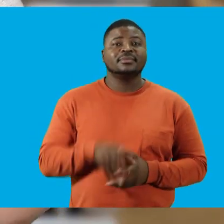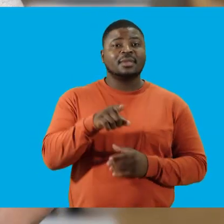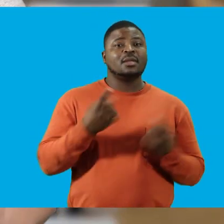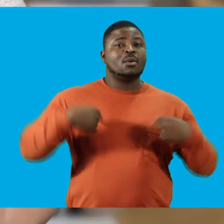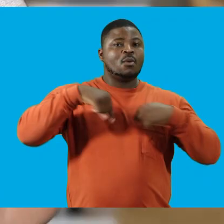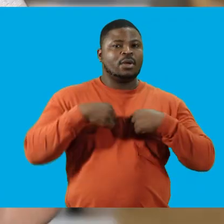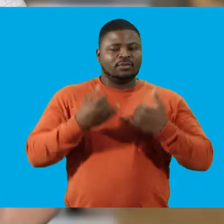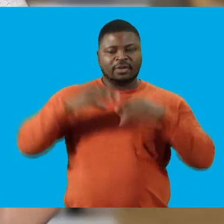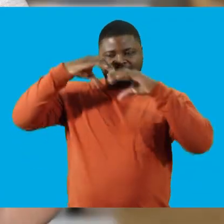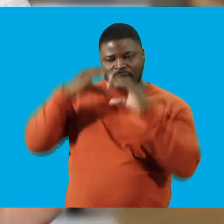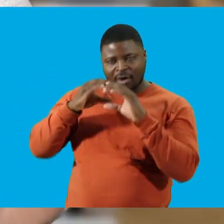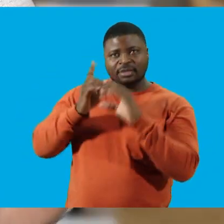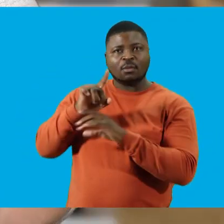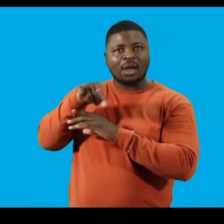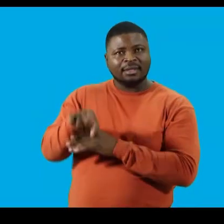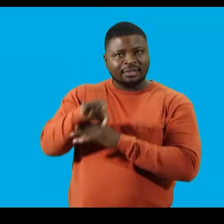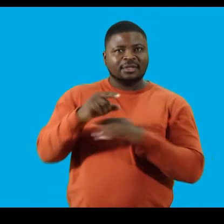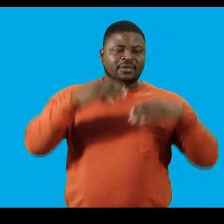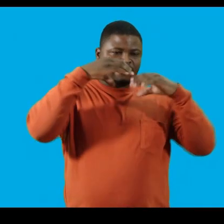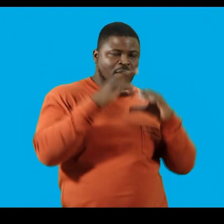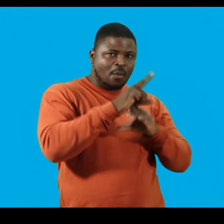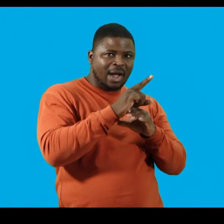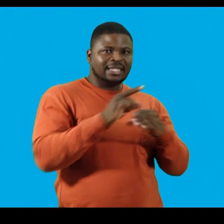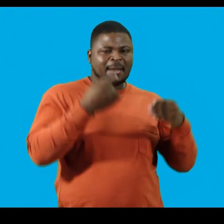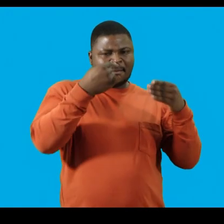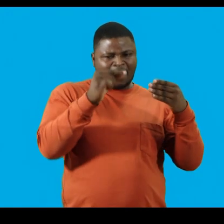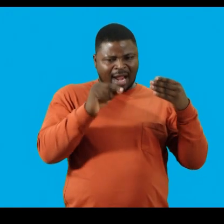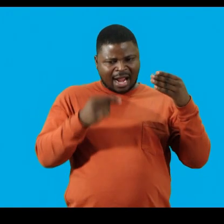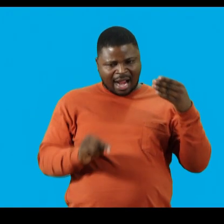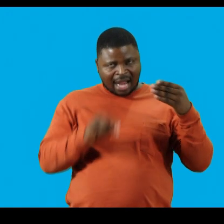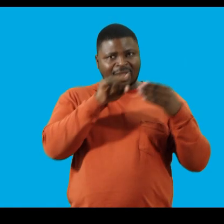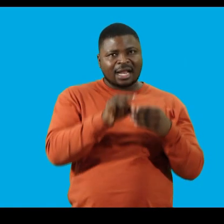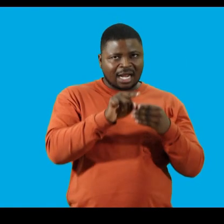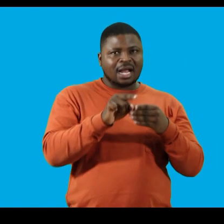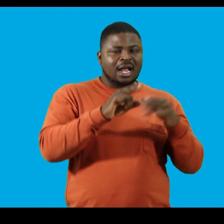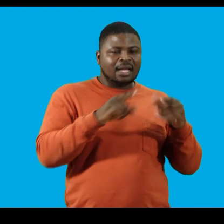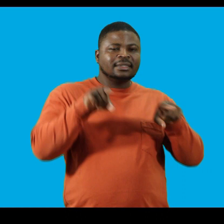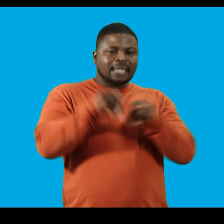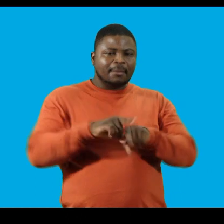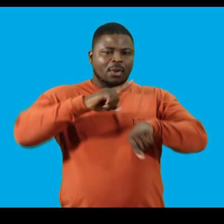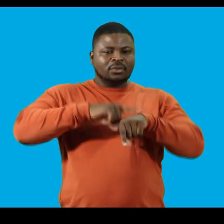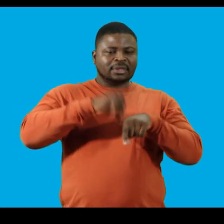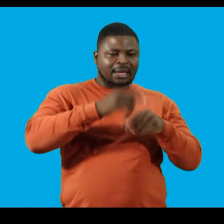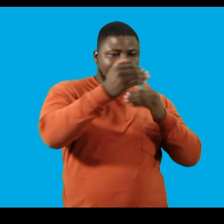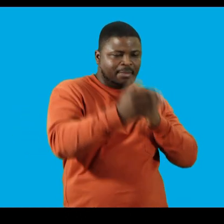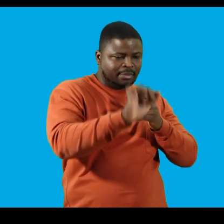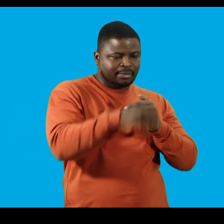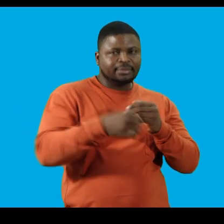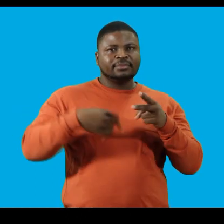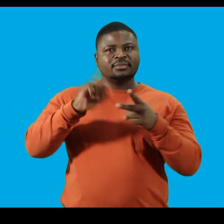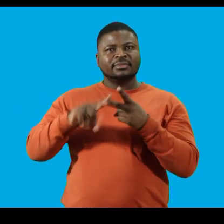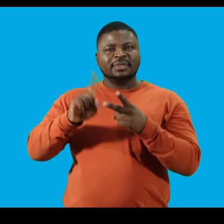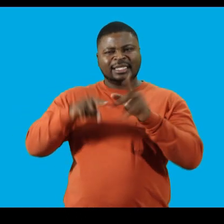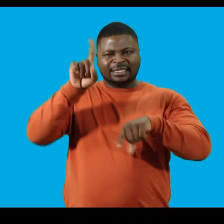Now, what we will be looking at today, first of all, will be your mark allocation and duration, then